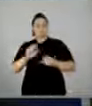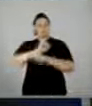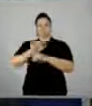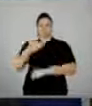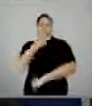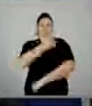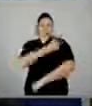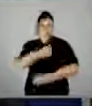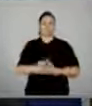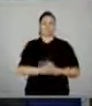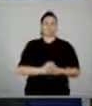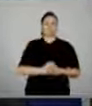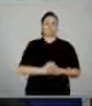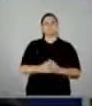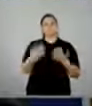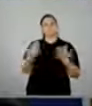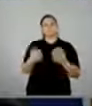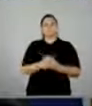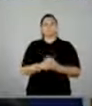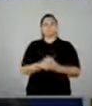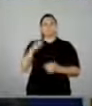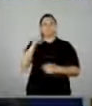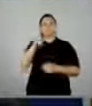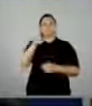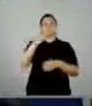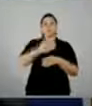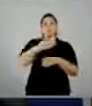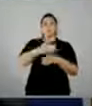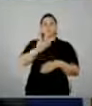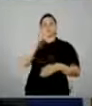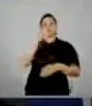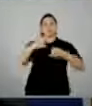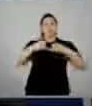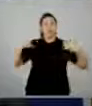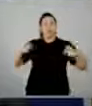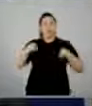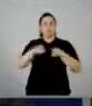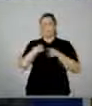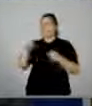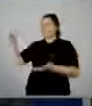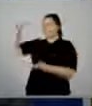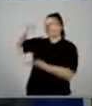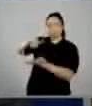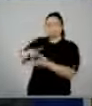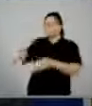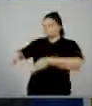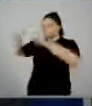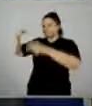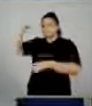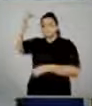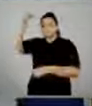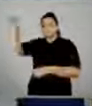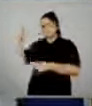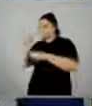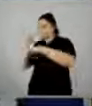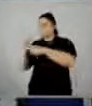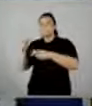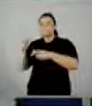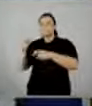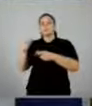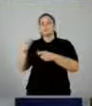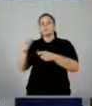phase 1A group, if you're, say, a frontline quarantine worker or whatever, and you have your shot in the next couple of weeks, we'd recommend them to wait a couple of weeks till they